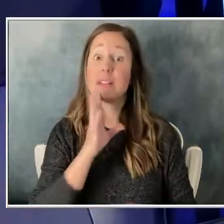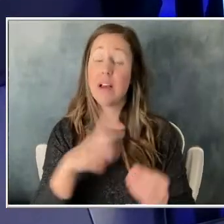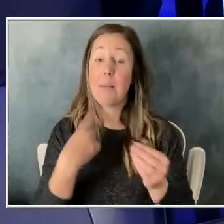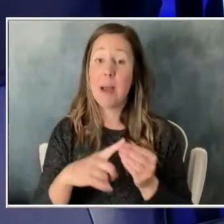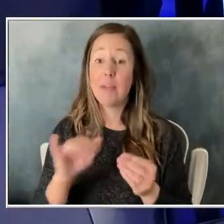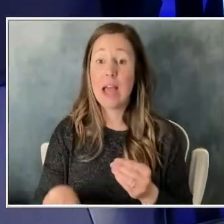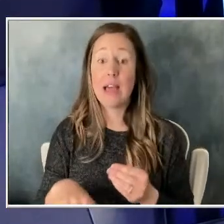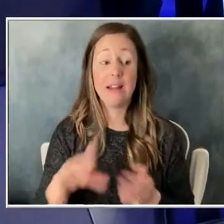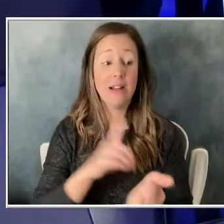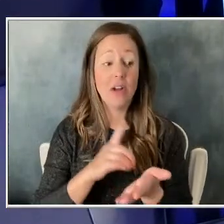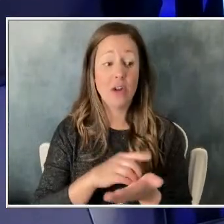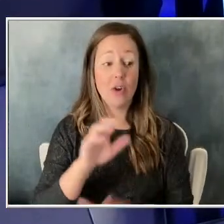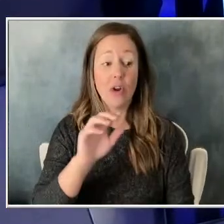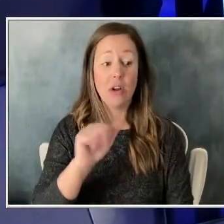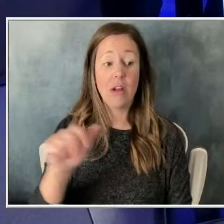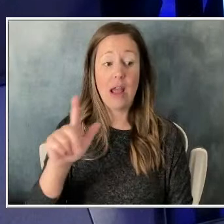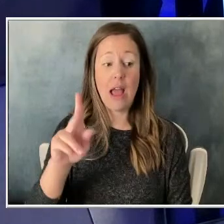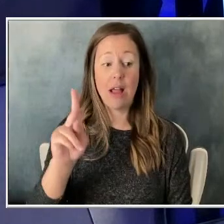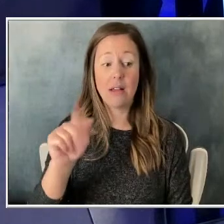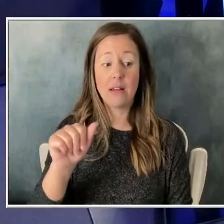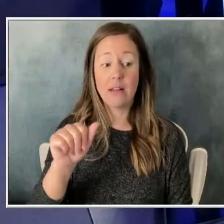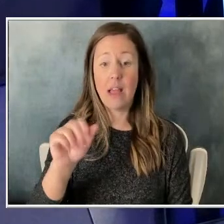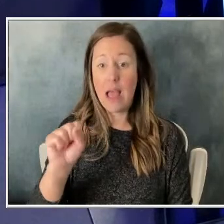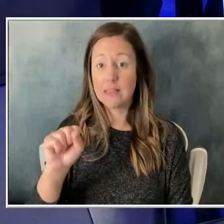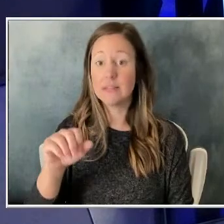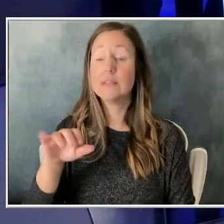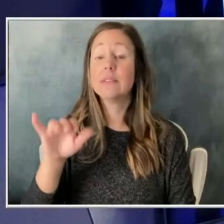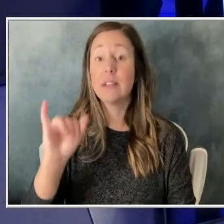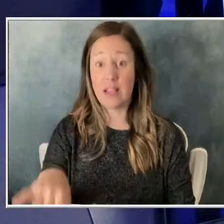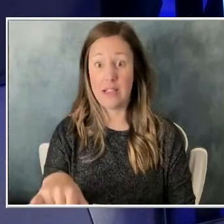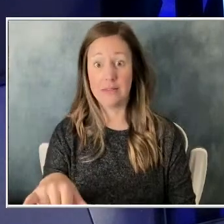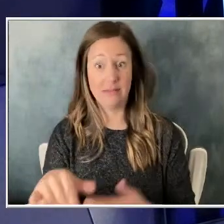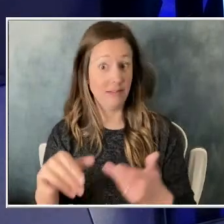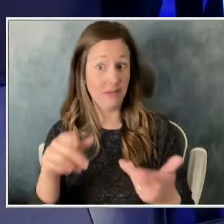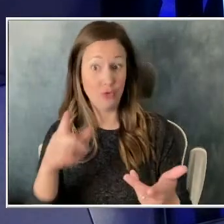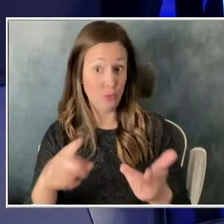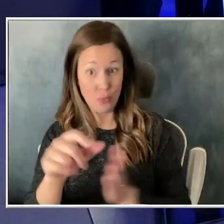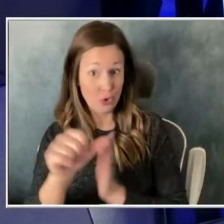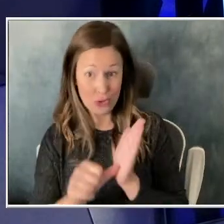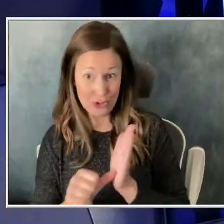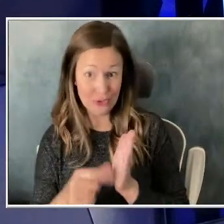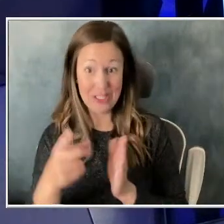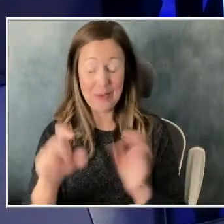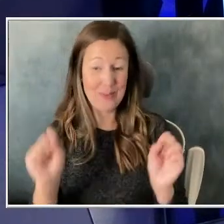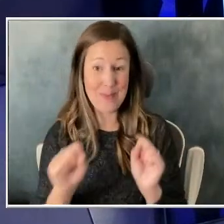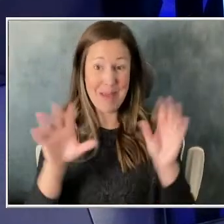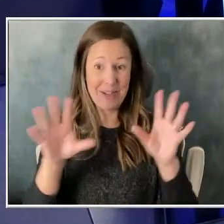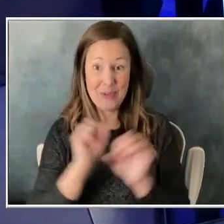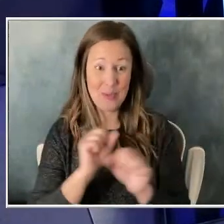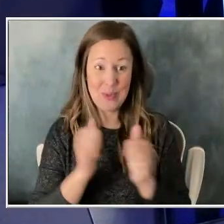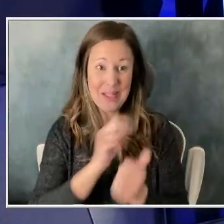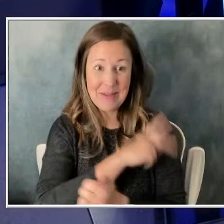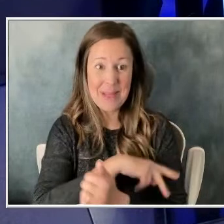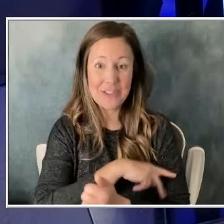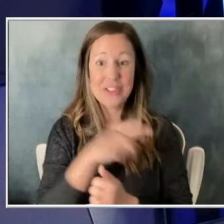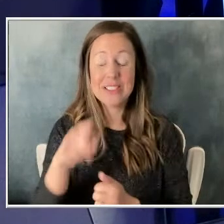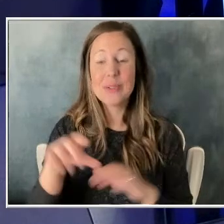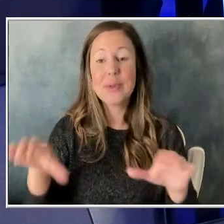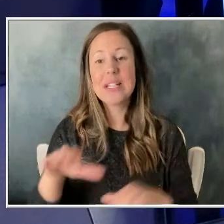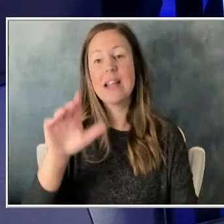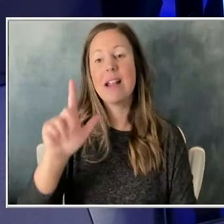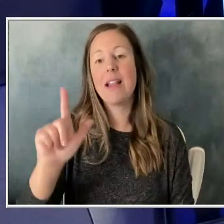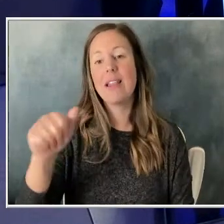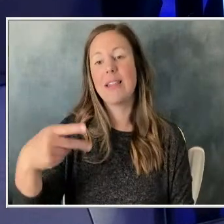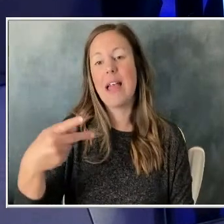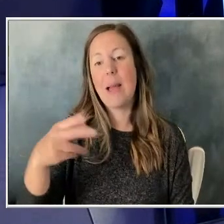in. When we talk about surgery, you come in and work your magic with these patients. You did laparoscopy. Tell us a little bit about that and